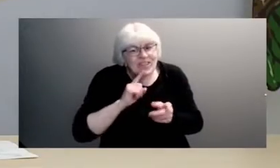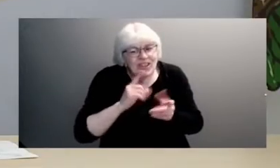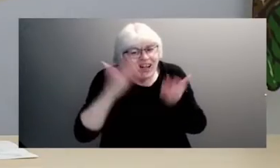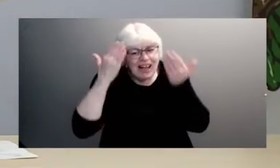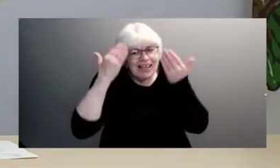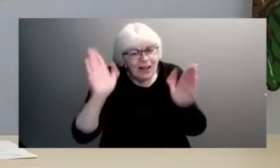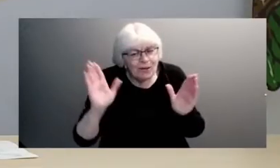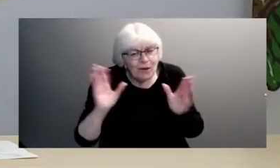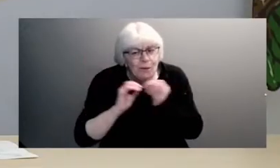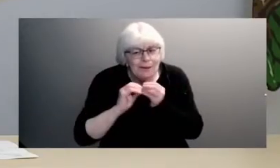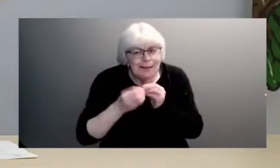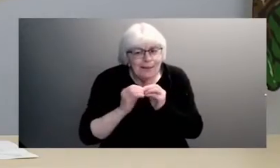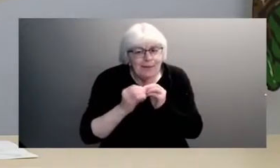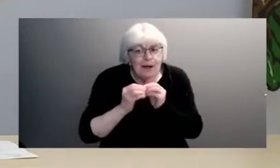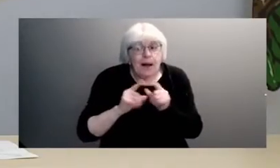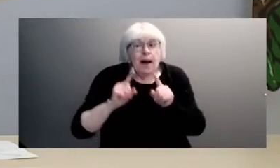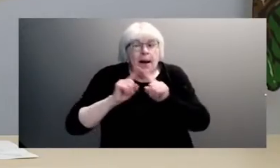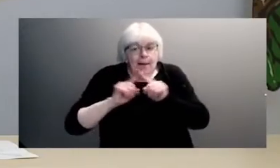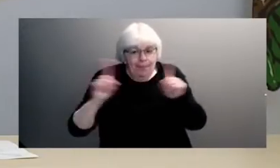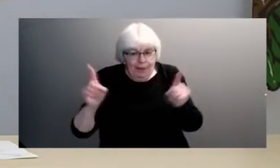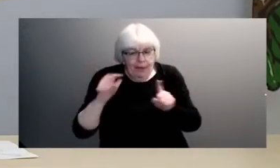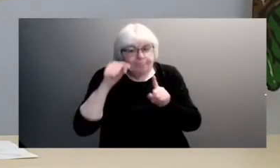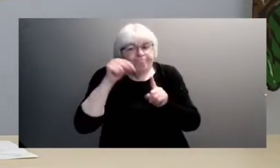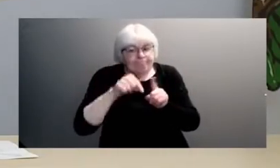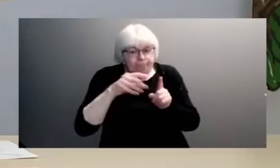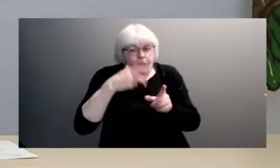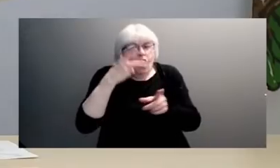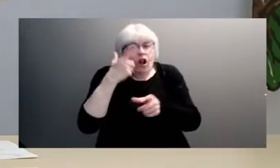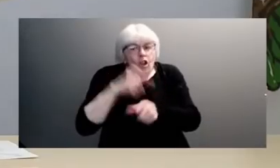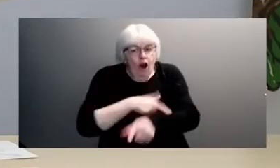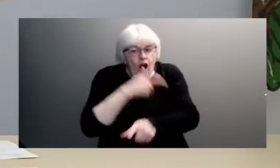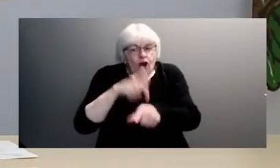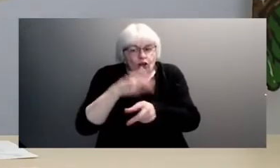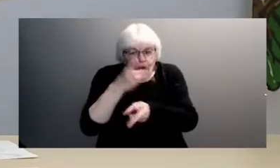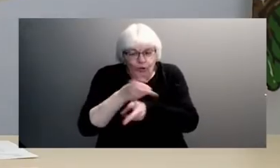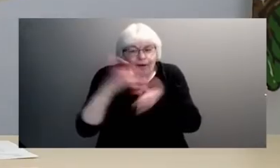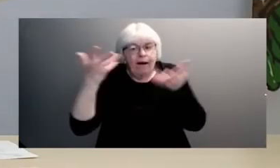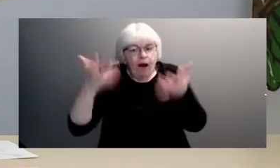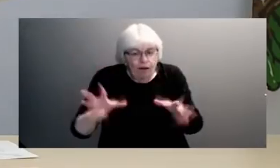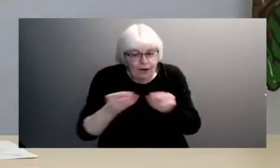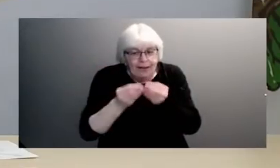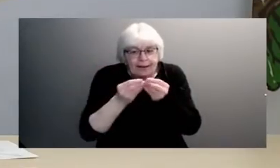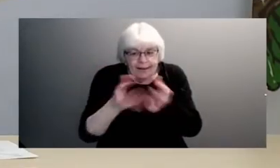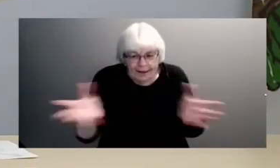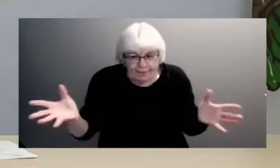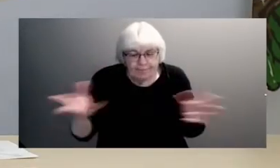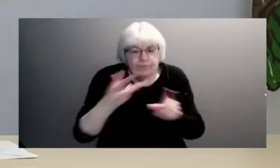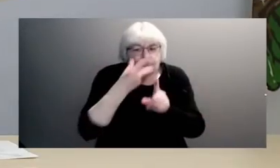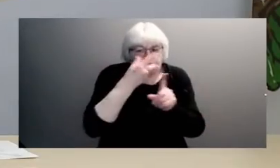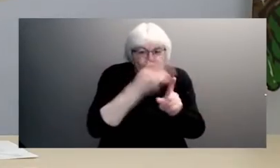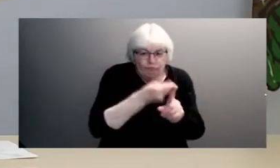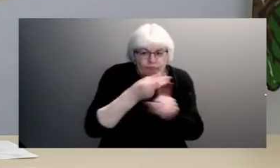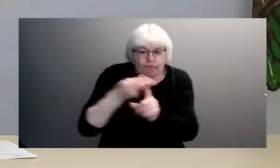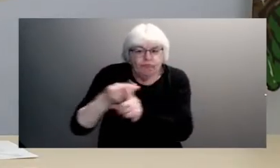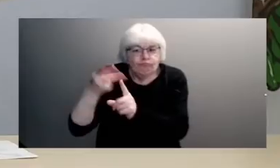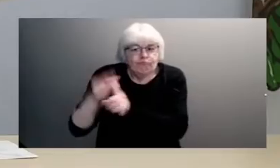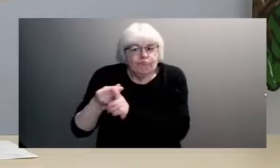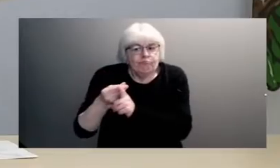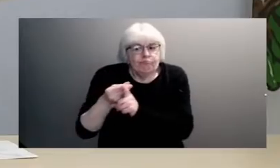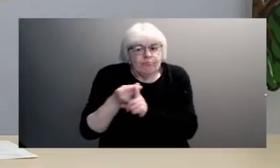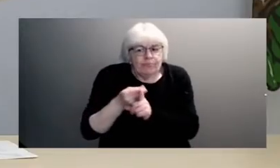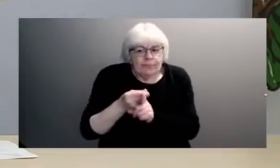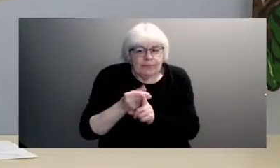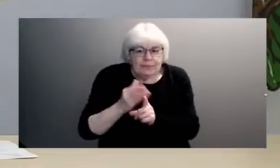high percentage. So we have very good coverage in long-term care and community care. It's high 90s in terms of, from